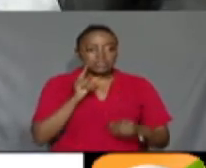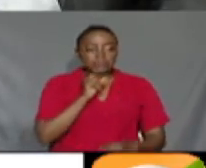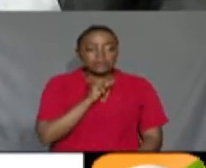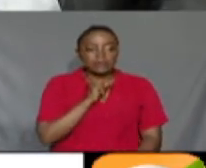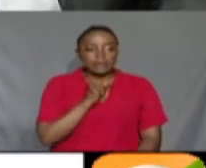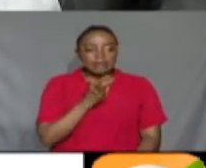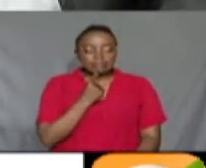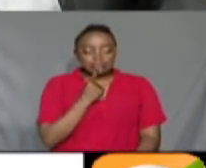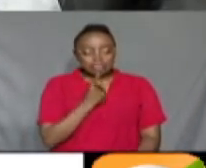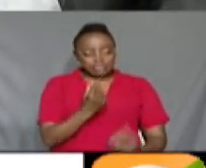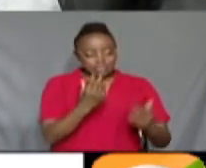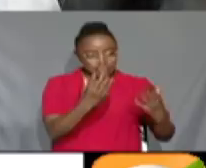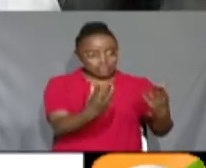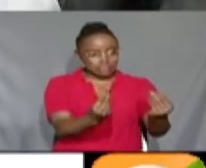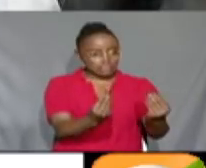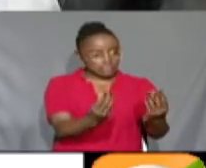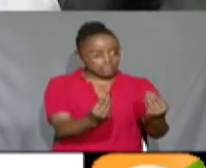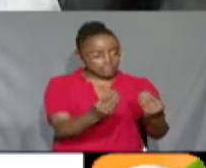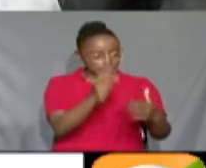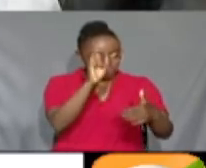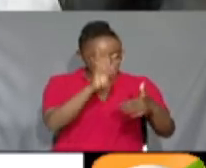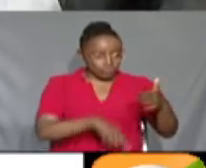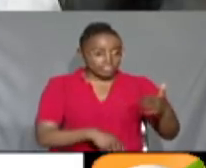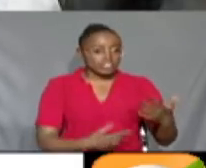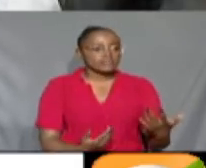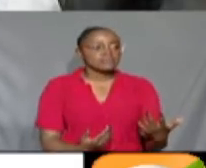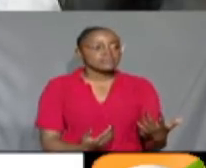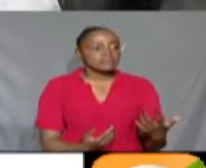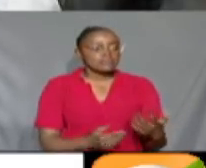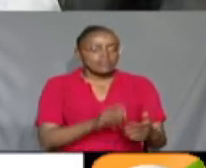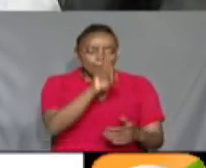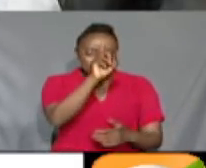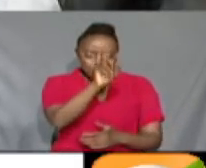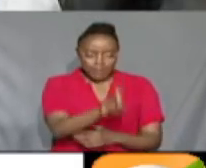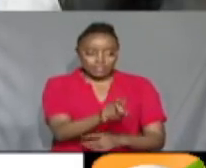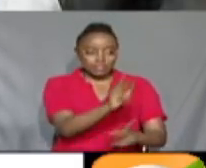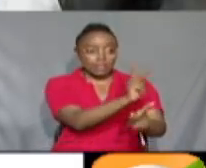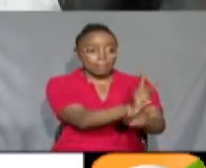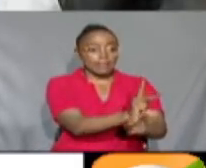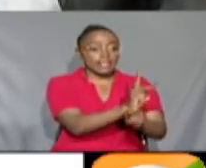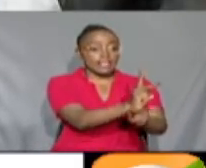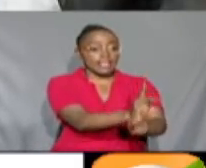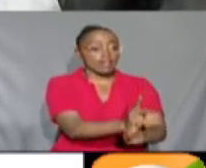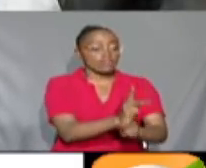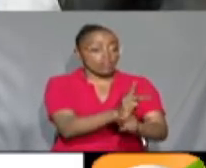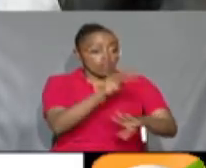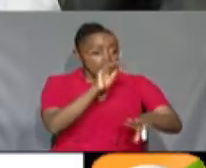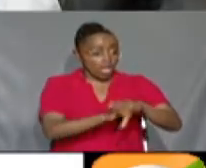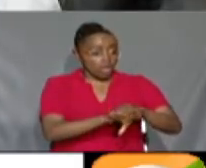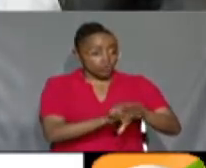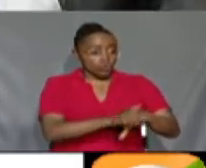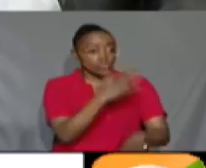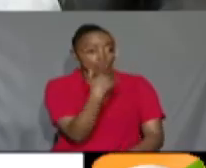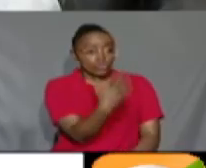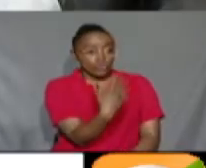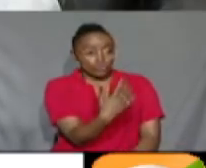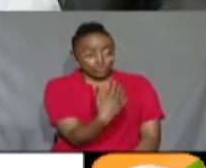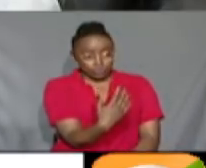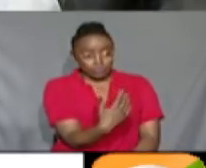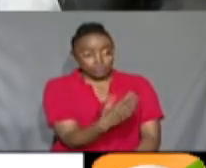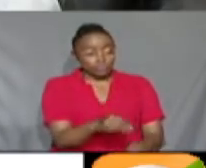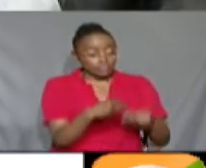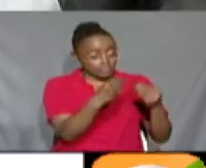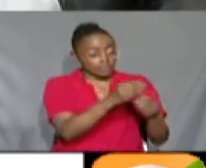this, Wahiga, mm-hmm. we have to be very careful. A good document was produced